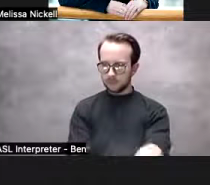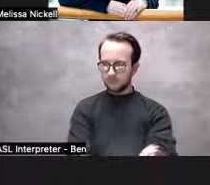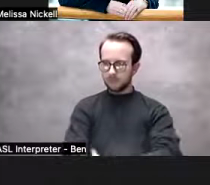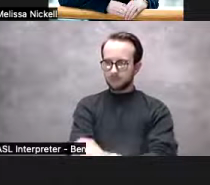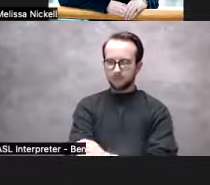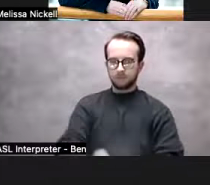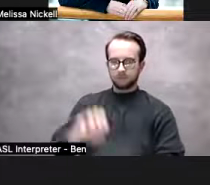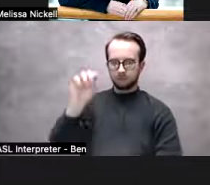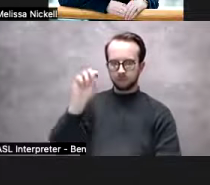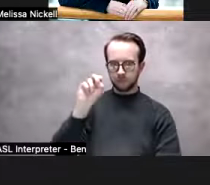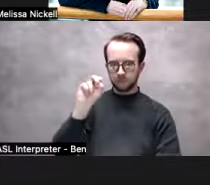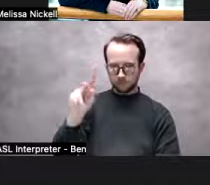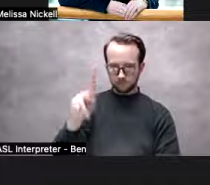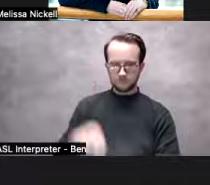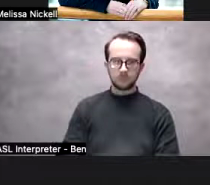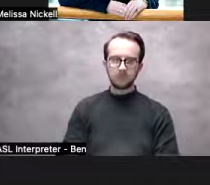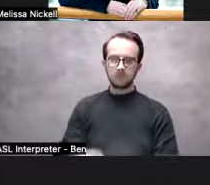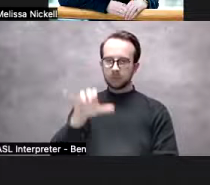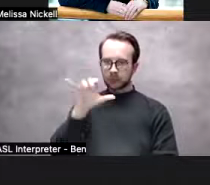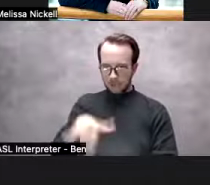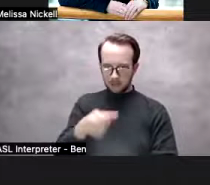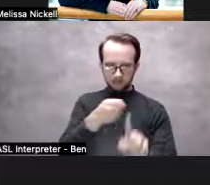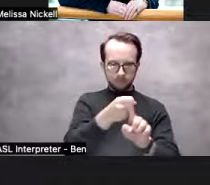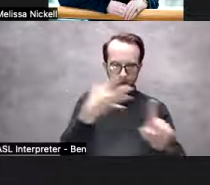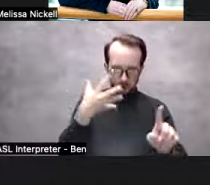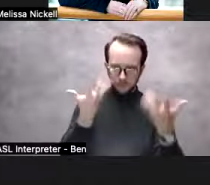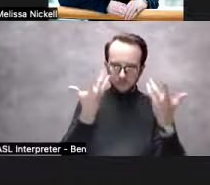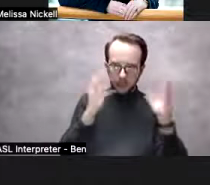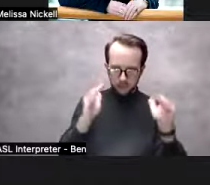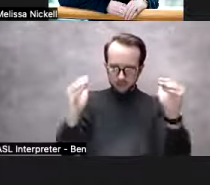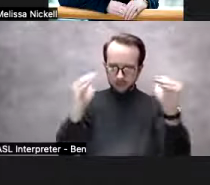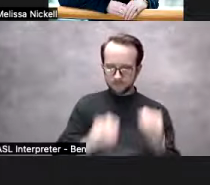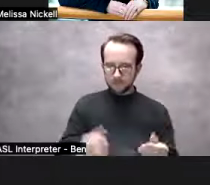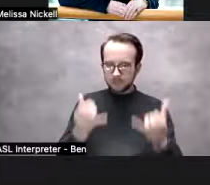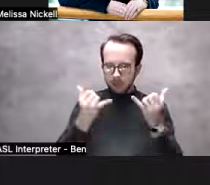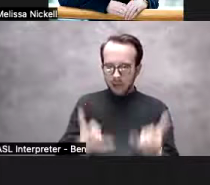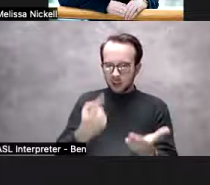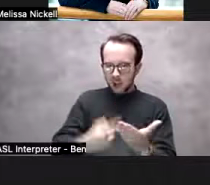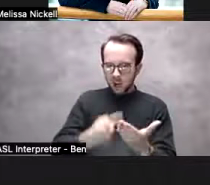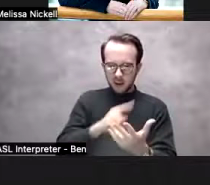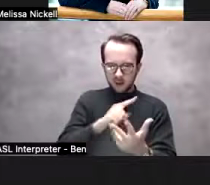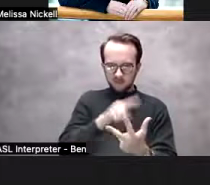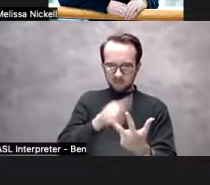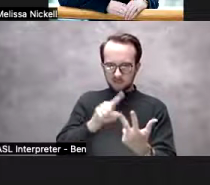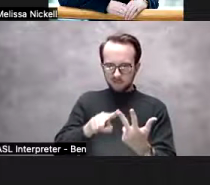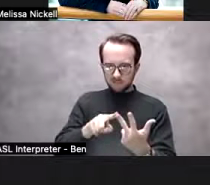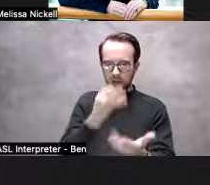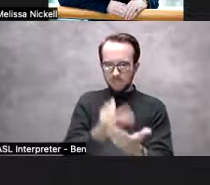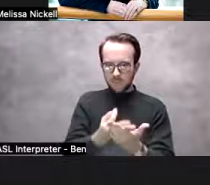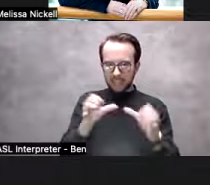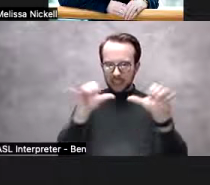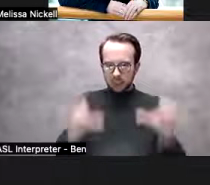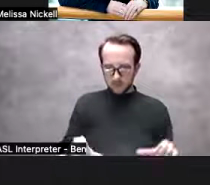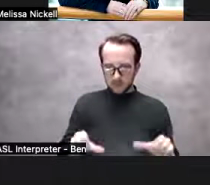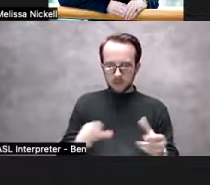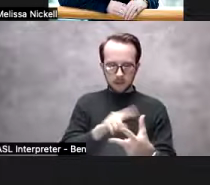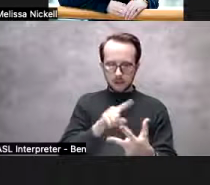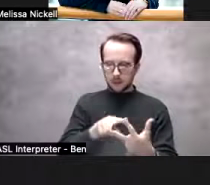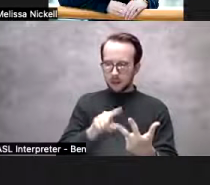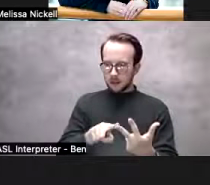Okay, so with that background information, let's go in and let's talk a little bit about these different funding mechanisms. So